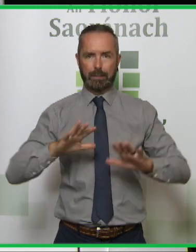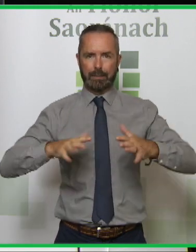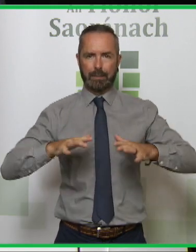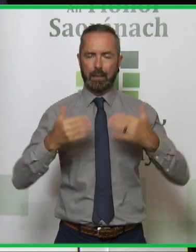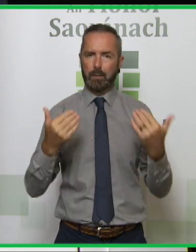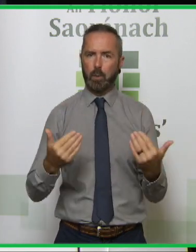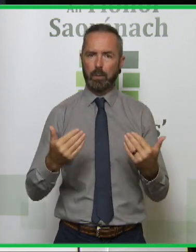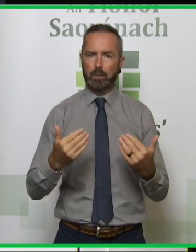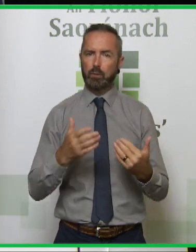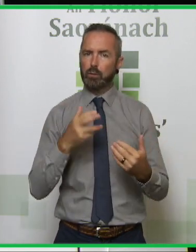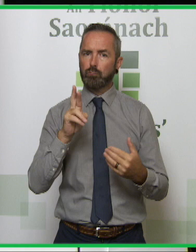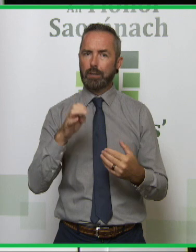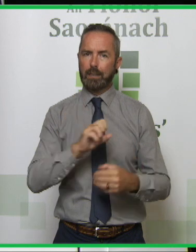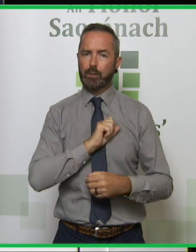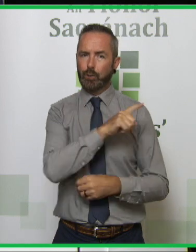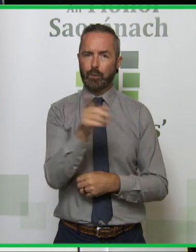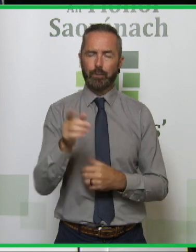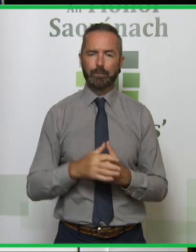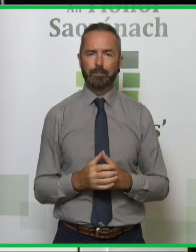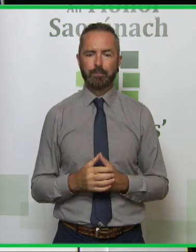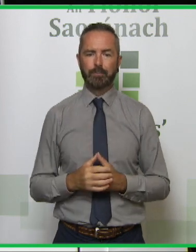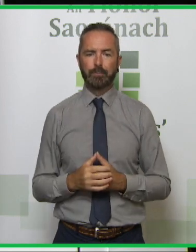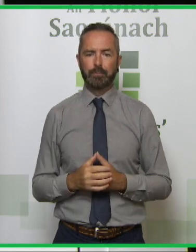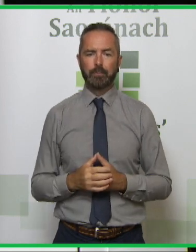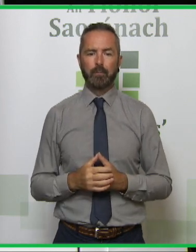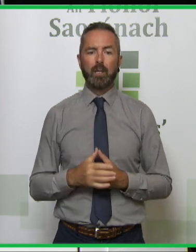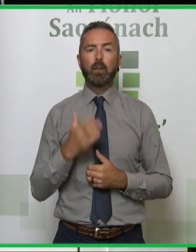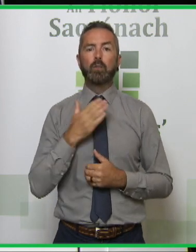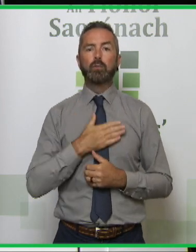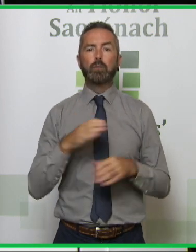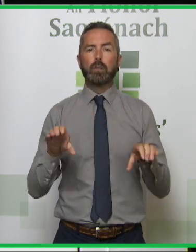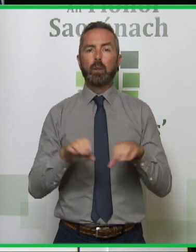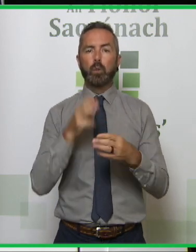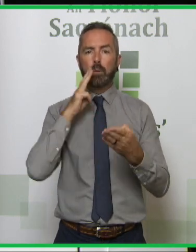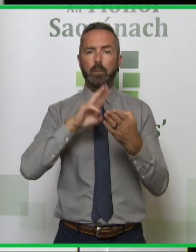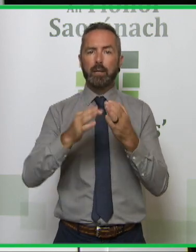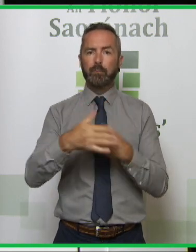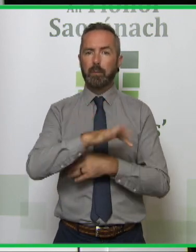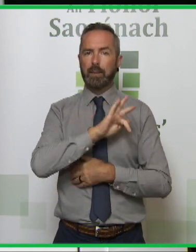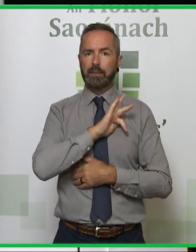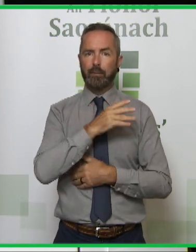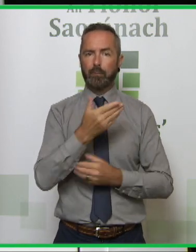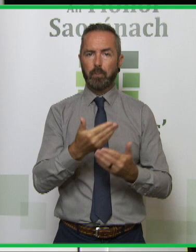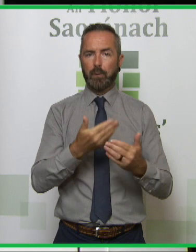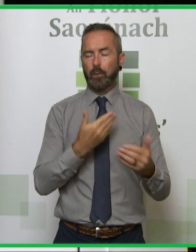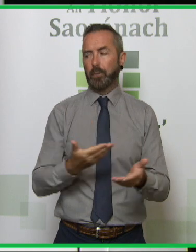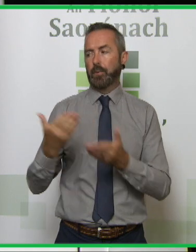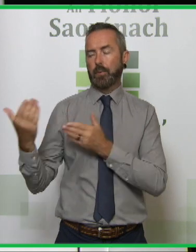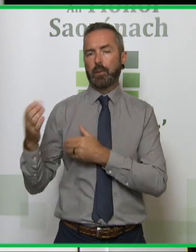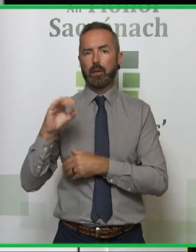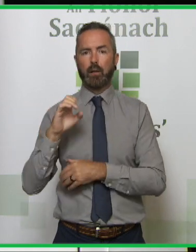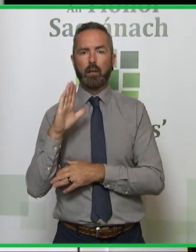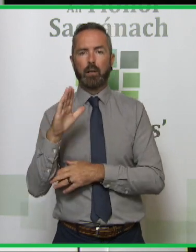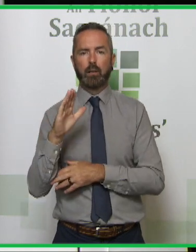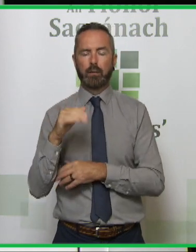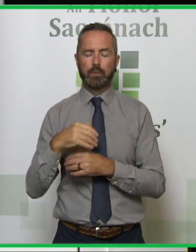just to reassure you of that. Just closing message for myself before I hand across to Cathal, just two quick things. First of all, it would be remiss